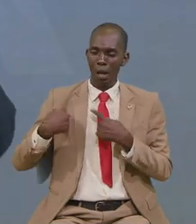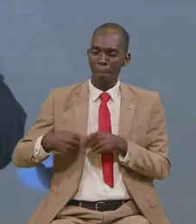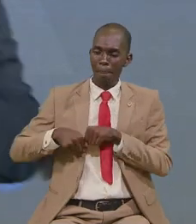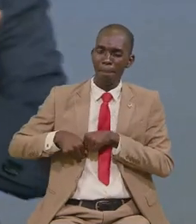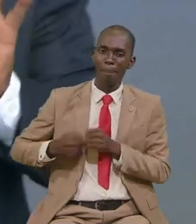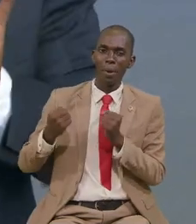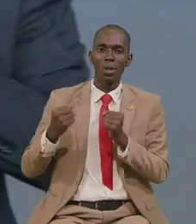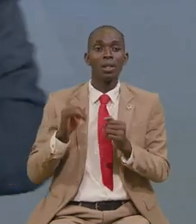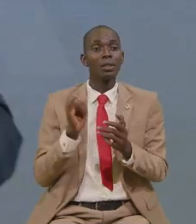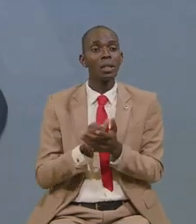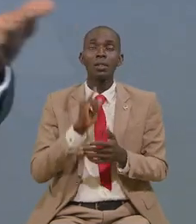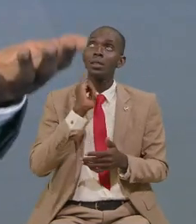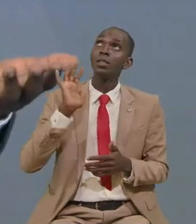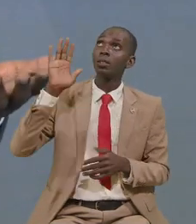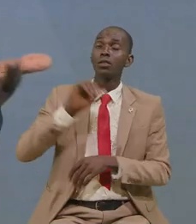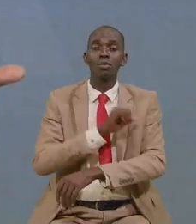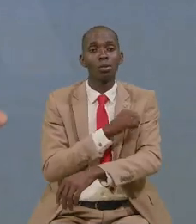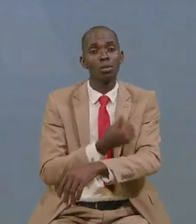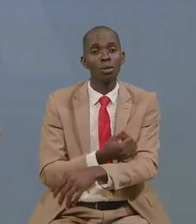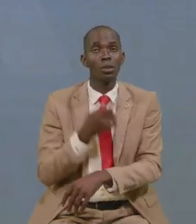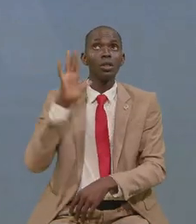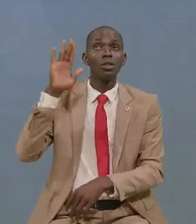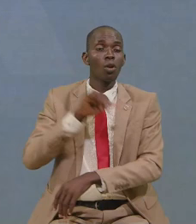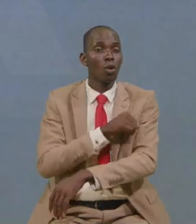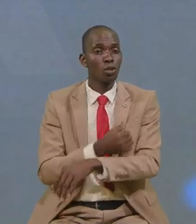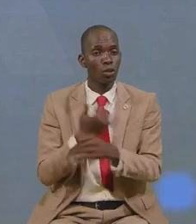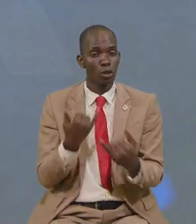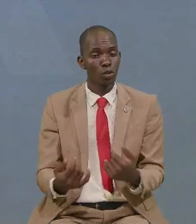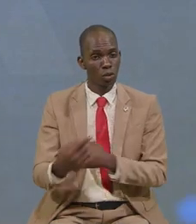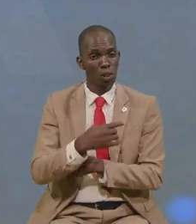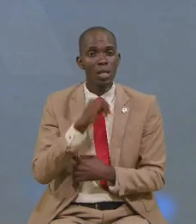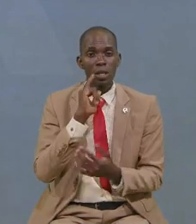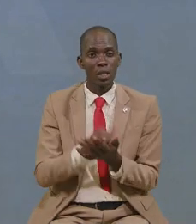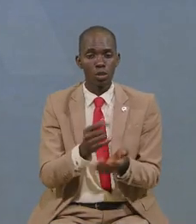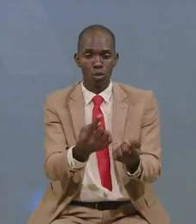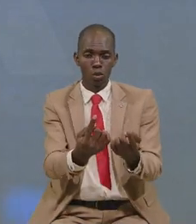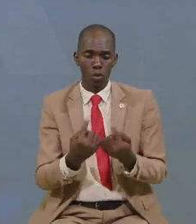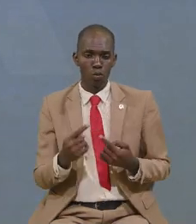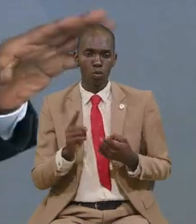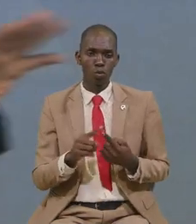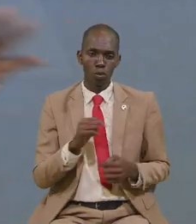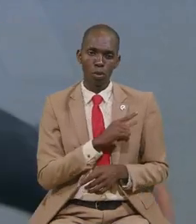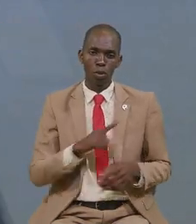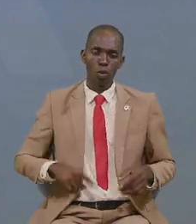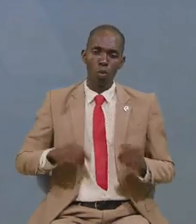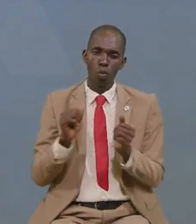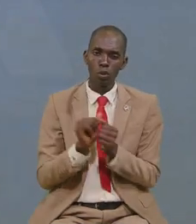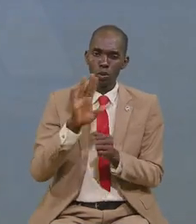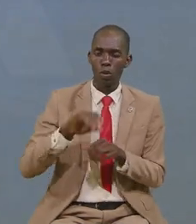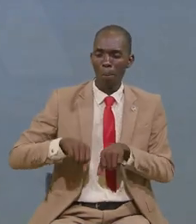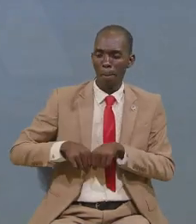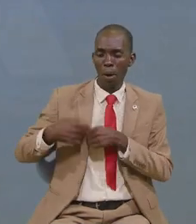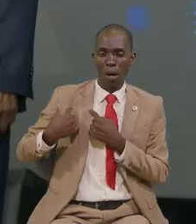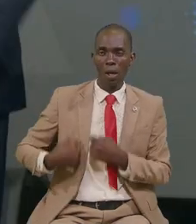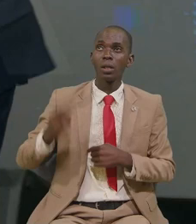his authority. His authority today, you come to the Lord with your broken heart. He will heal your broken heart